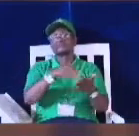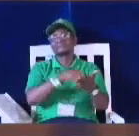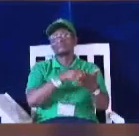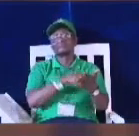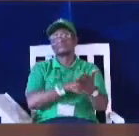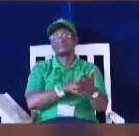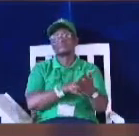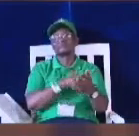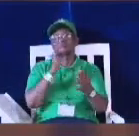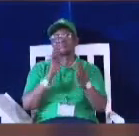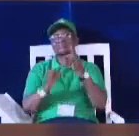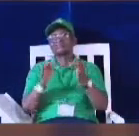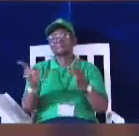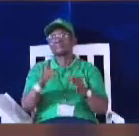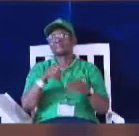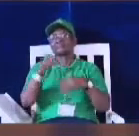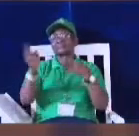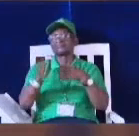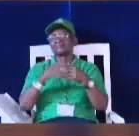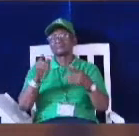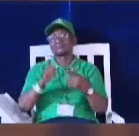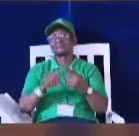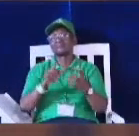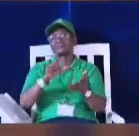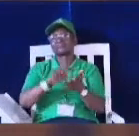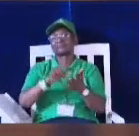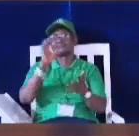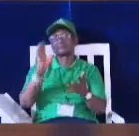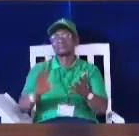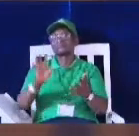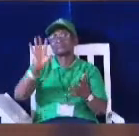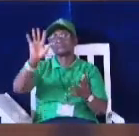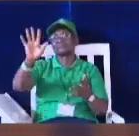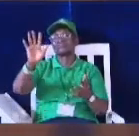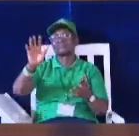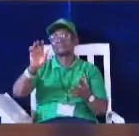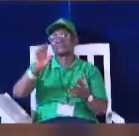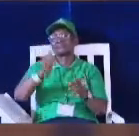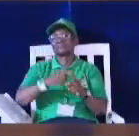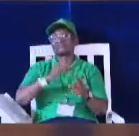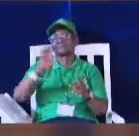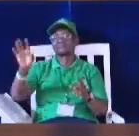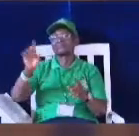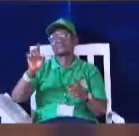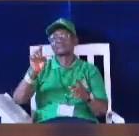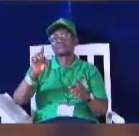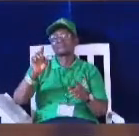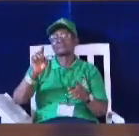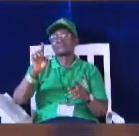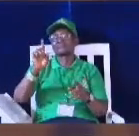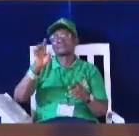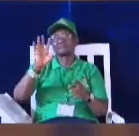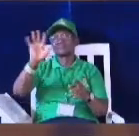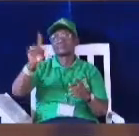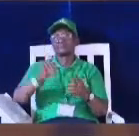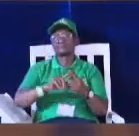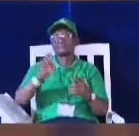If we go back to Luke chapter 5 from verse 1 to 11, Luke 5 from verse 1 to 11,